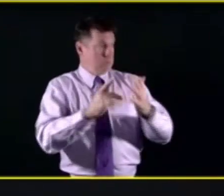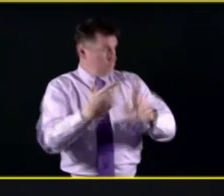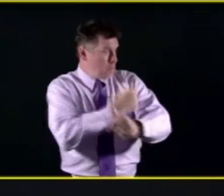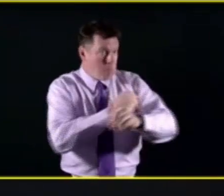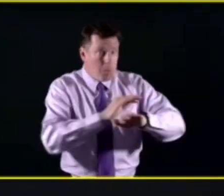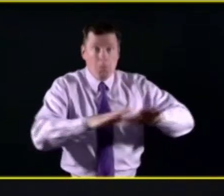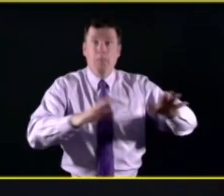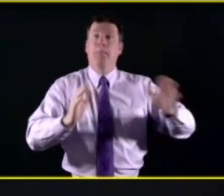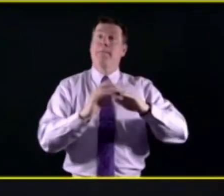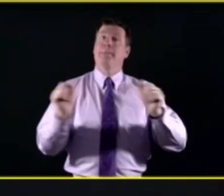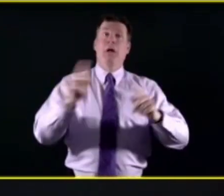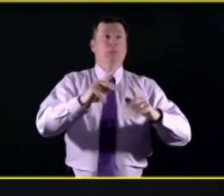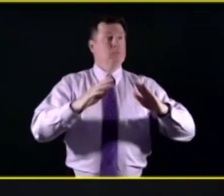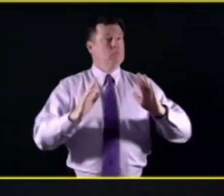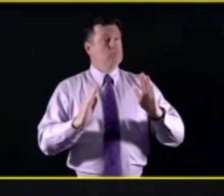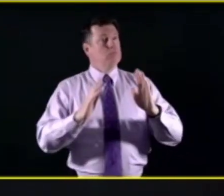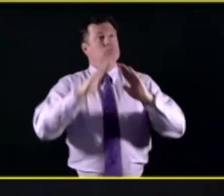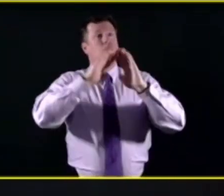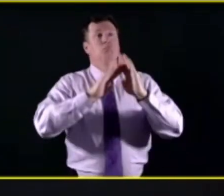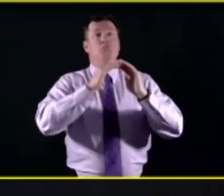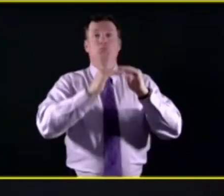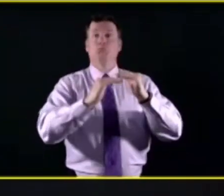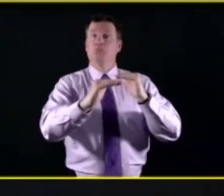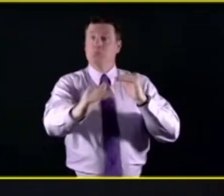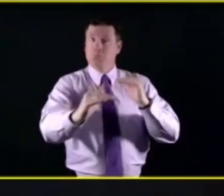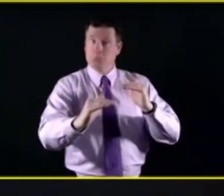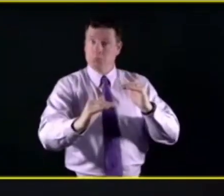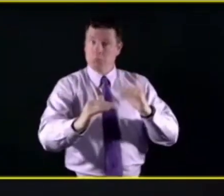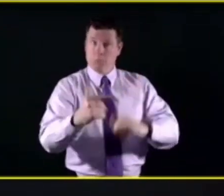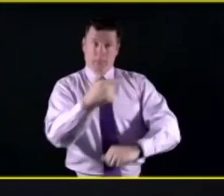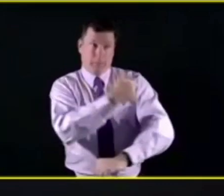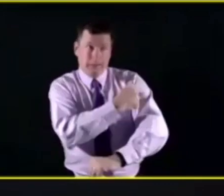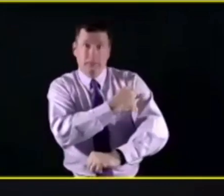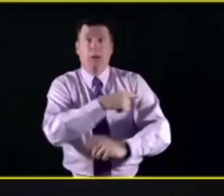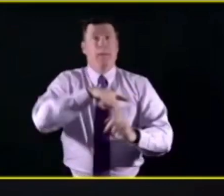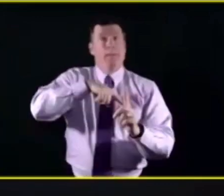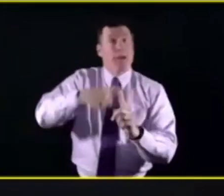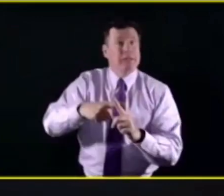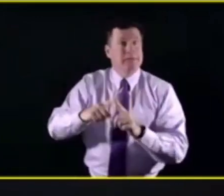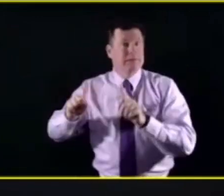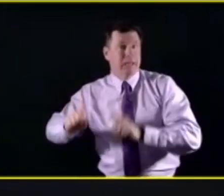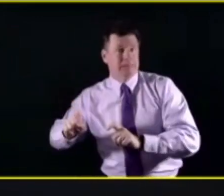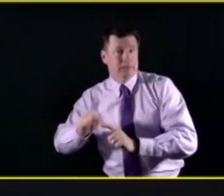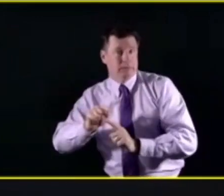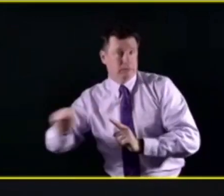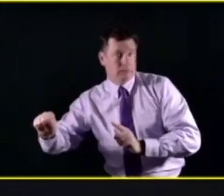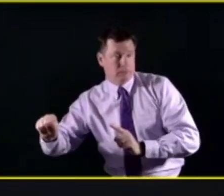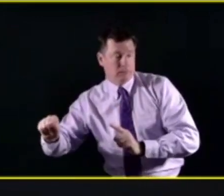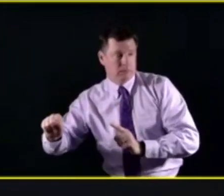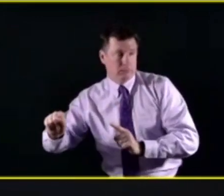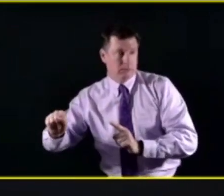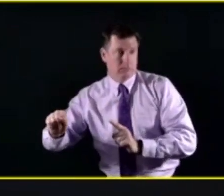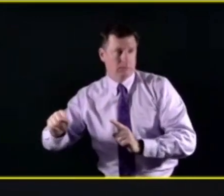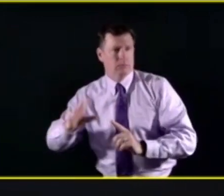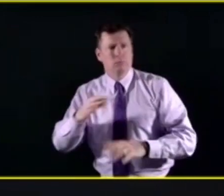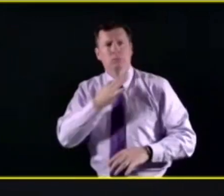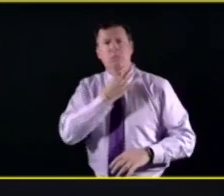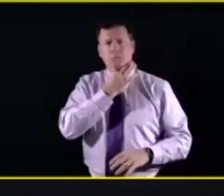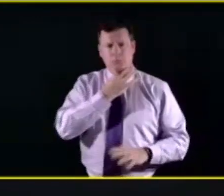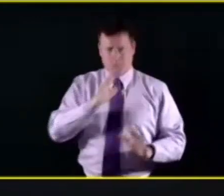in the Finger Lakes region. What is our capacity to test right now? How many can we do in a